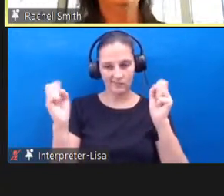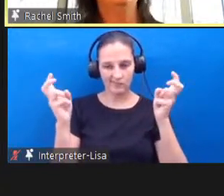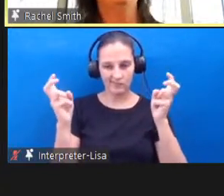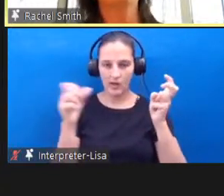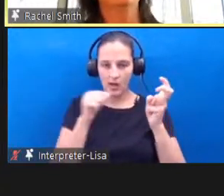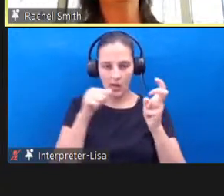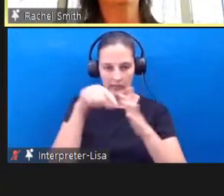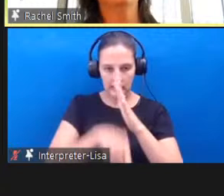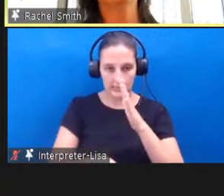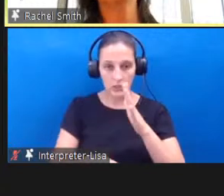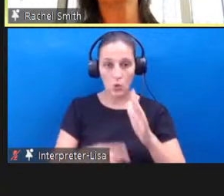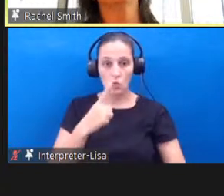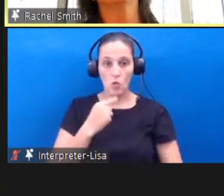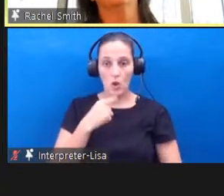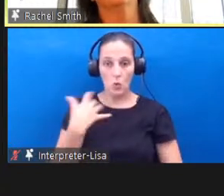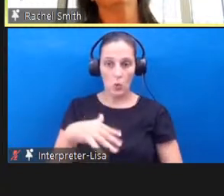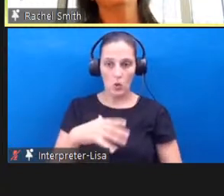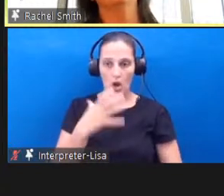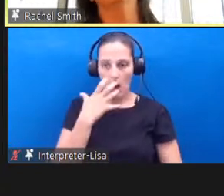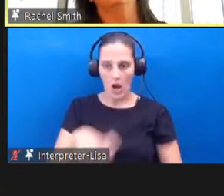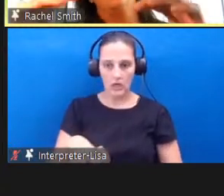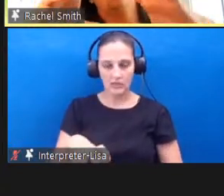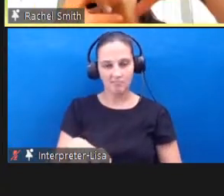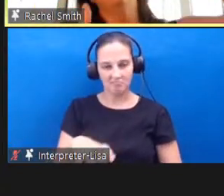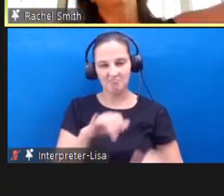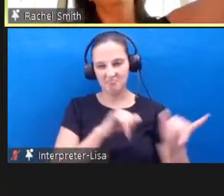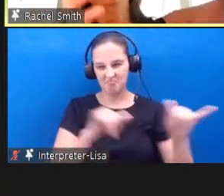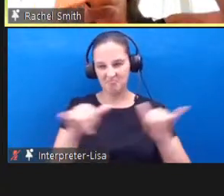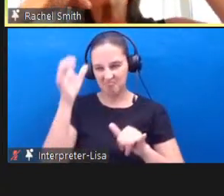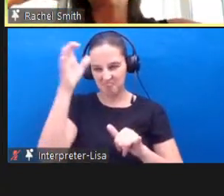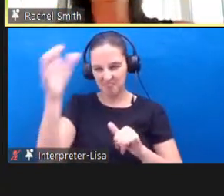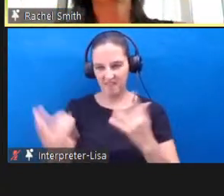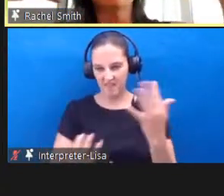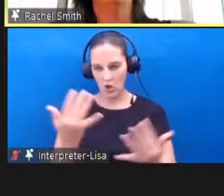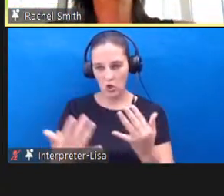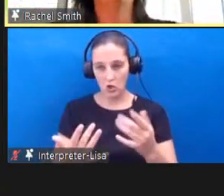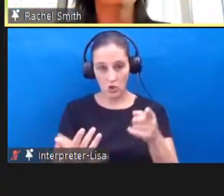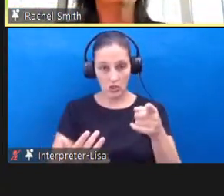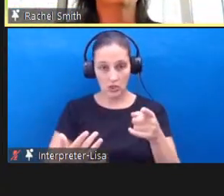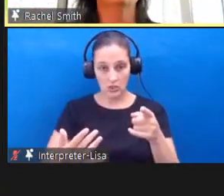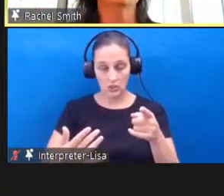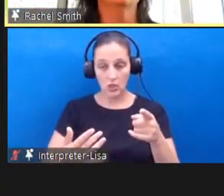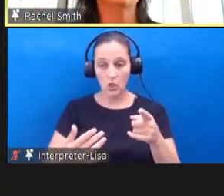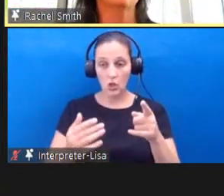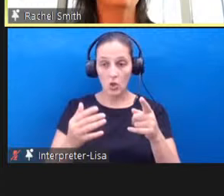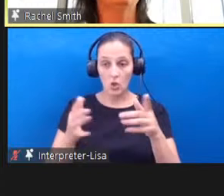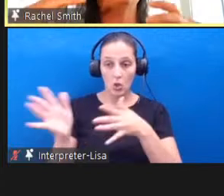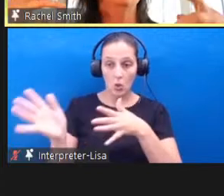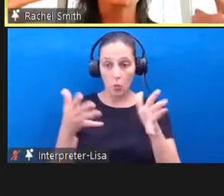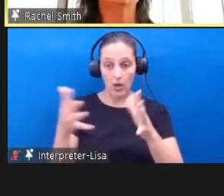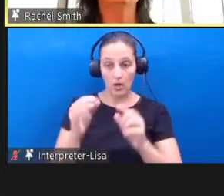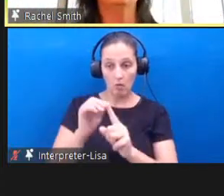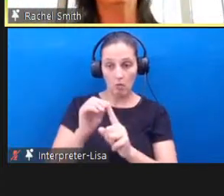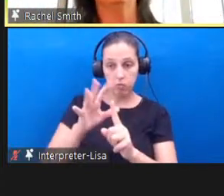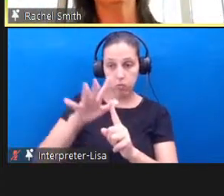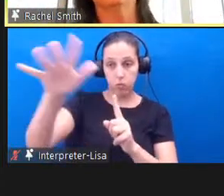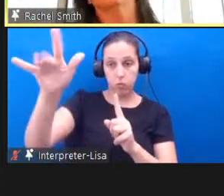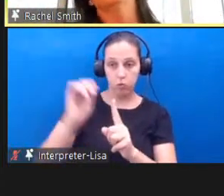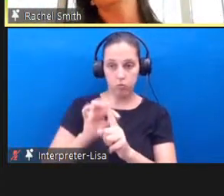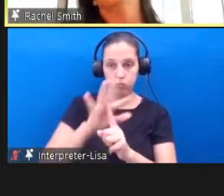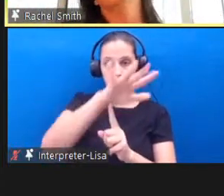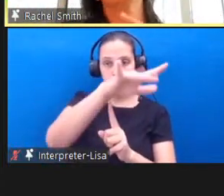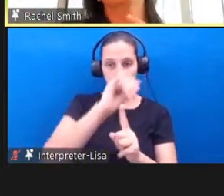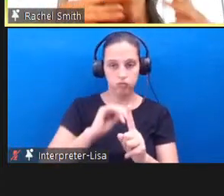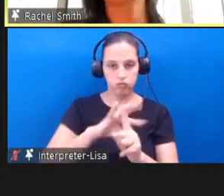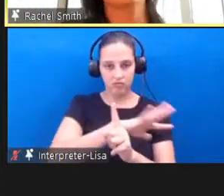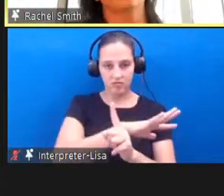intensity. And red is hotter, so it's a little like a fire. And this is the wind coming off of this forming star. And the cool thing about these stars